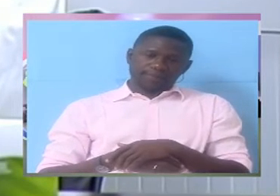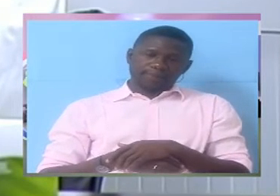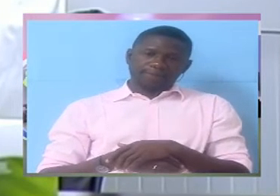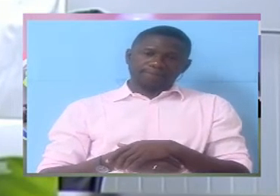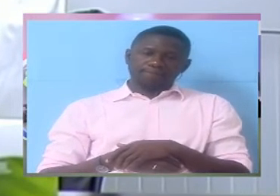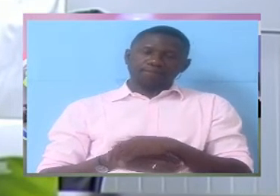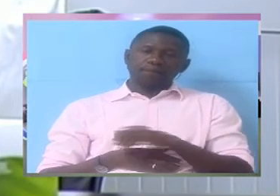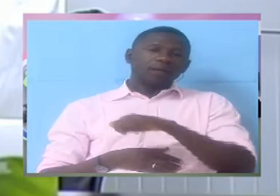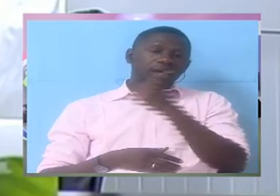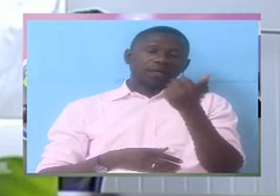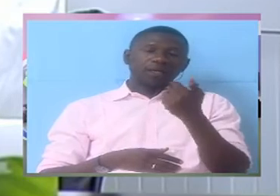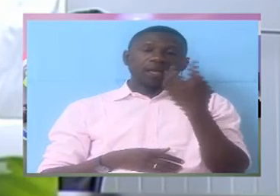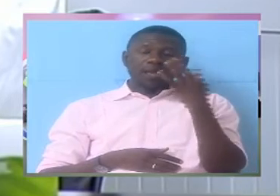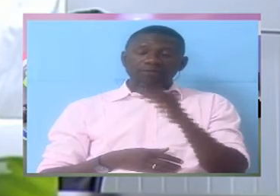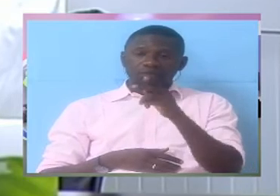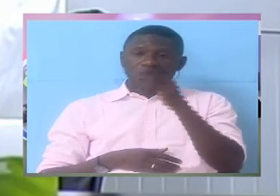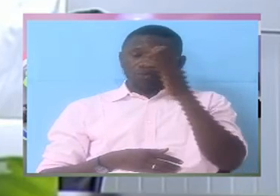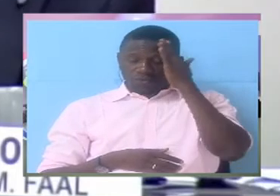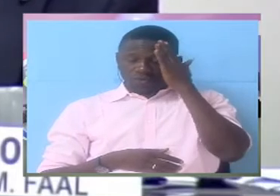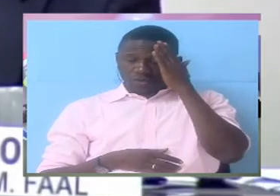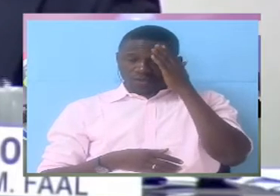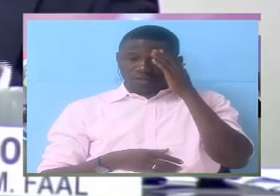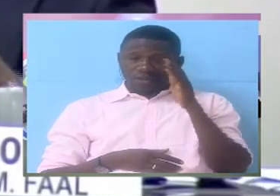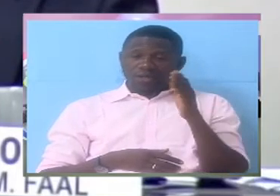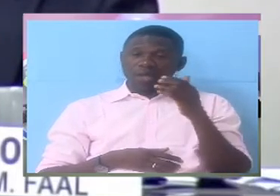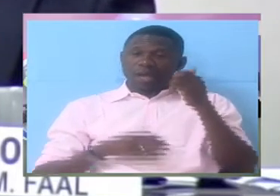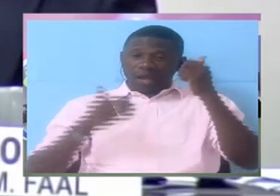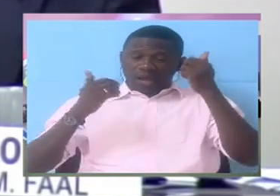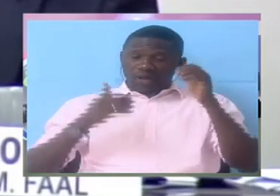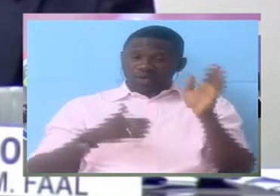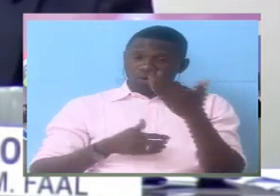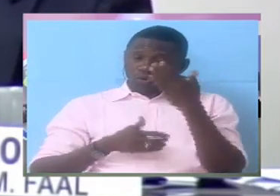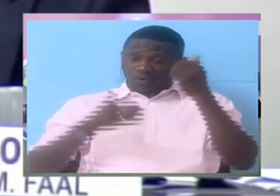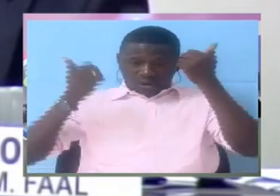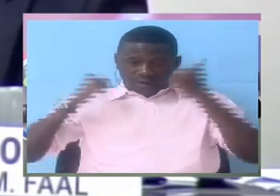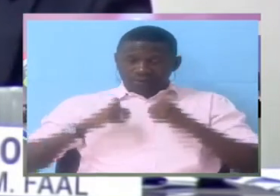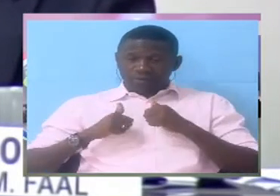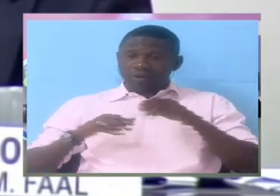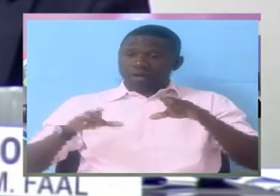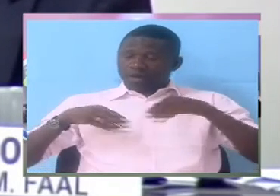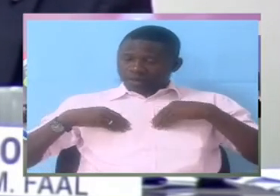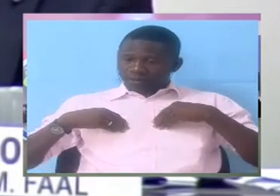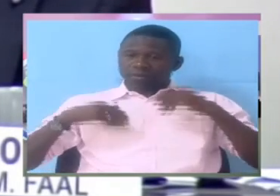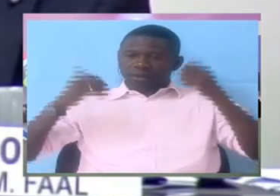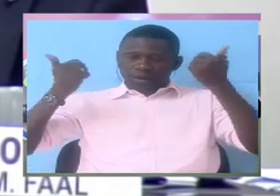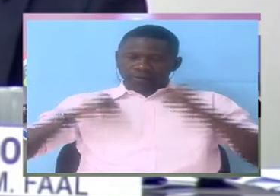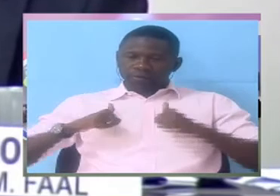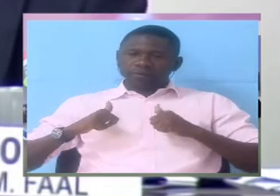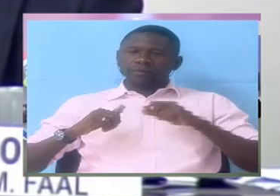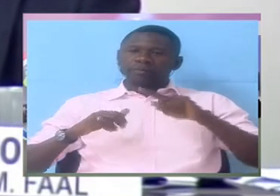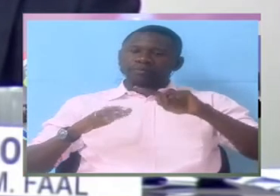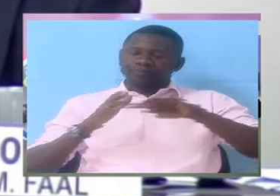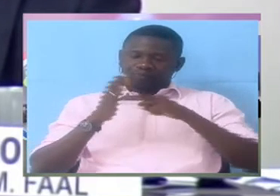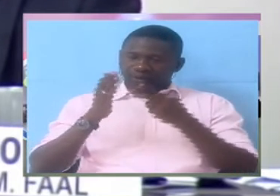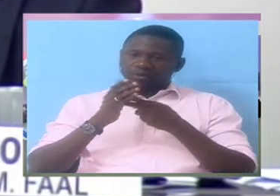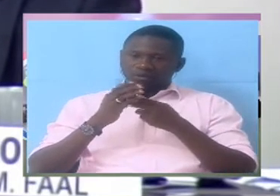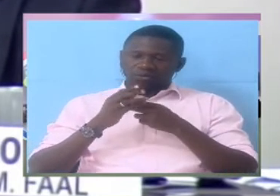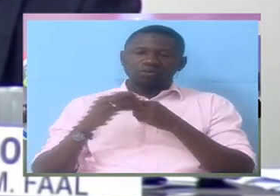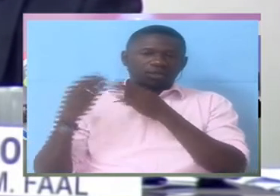And if you know it is going to happen, you allow it to happen, you are in fact complicit.